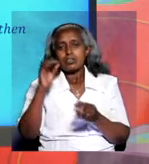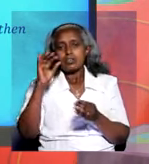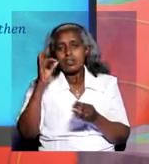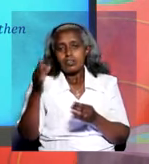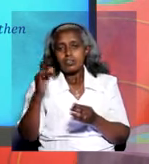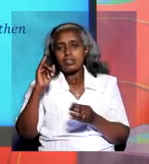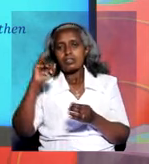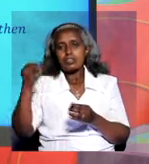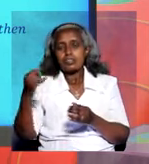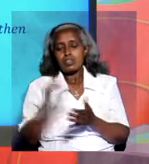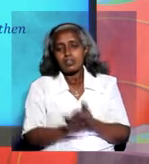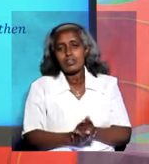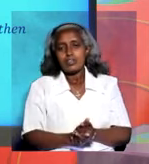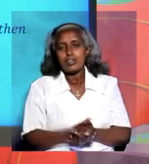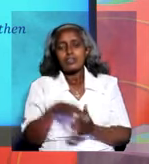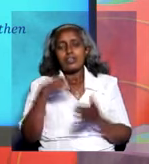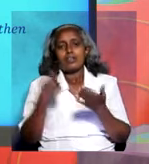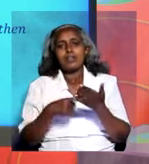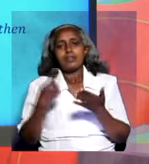in the j. Then